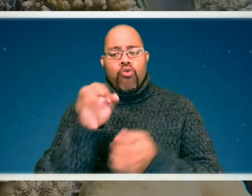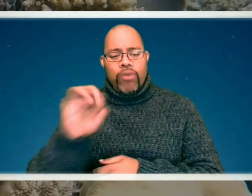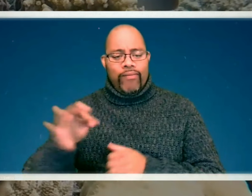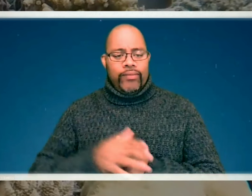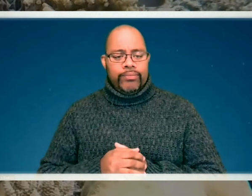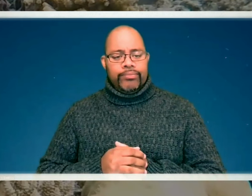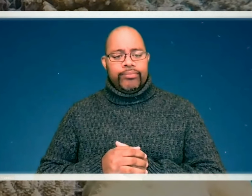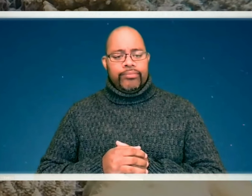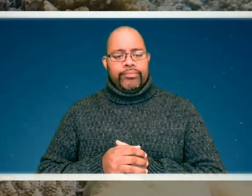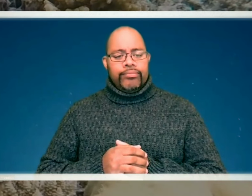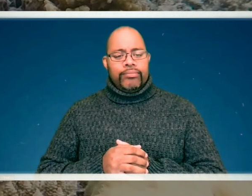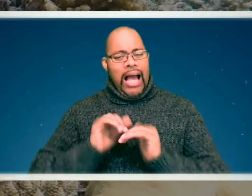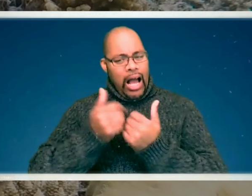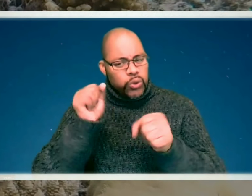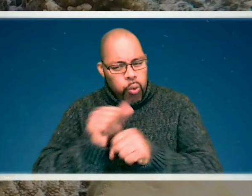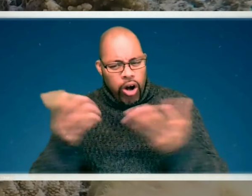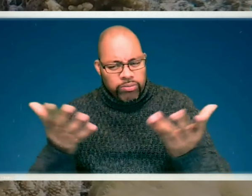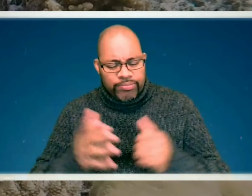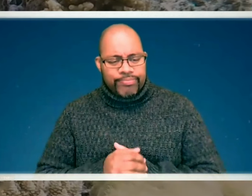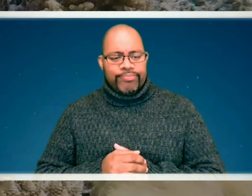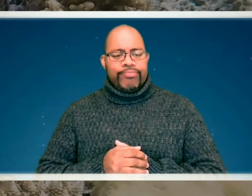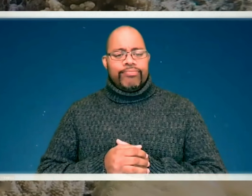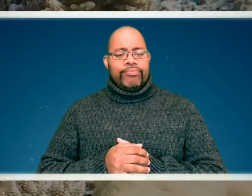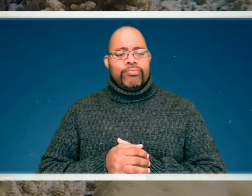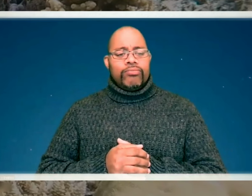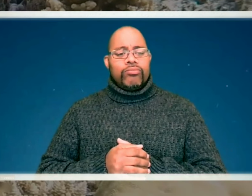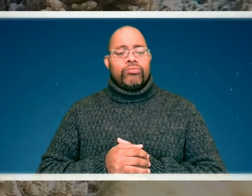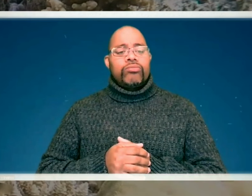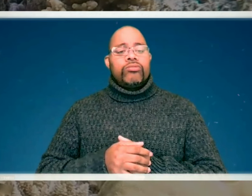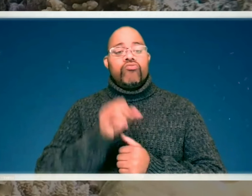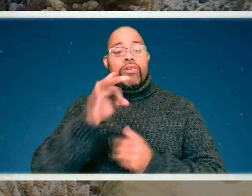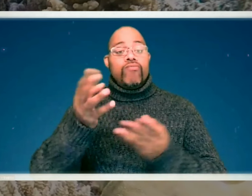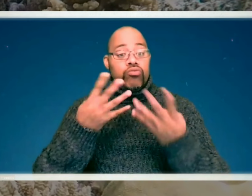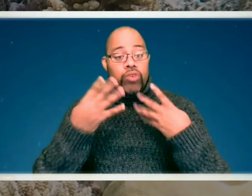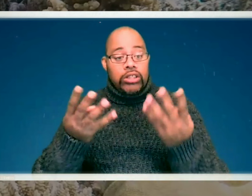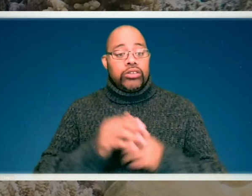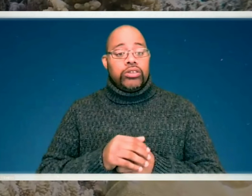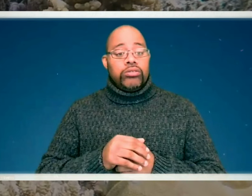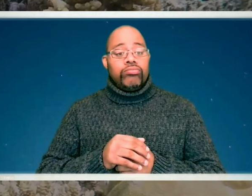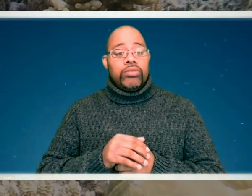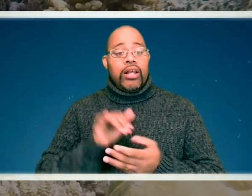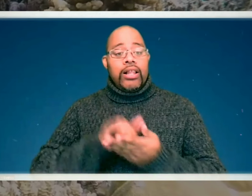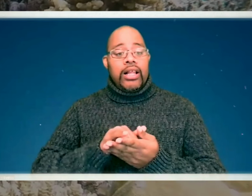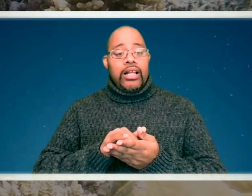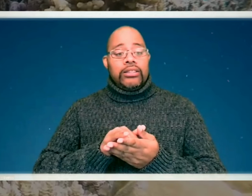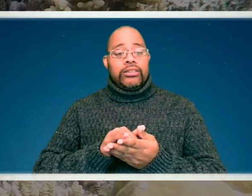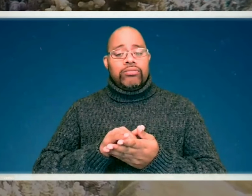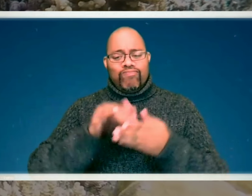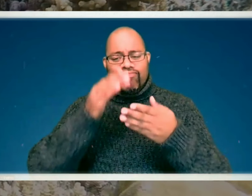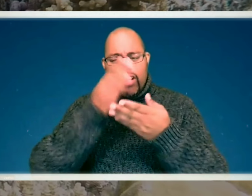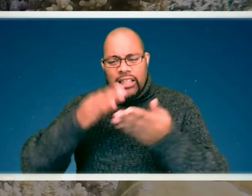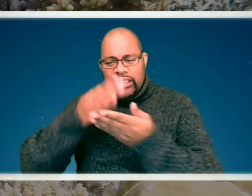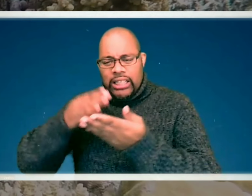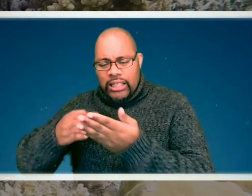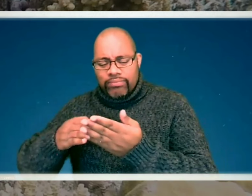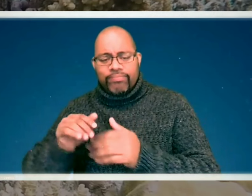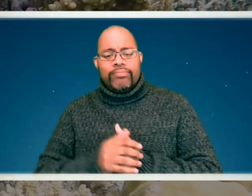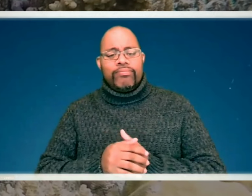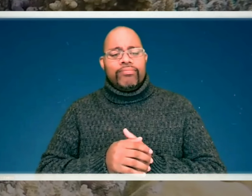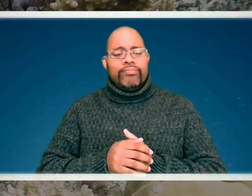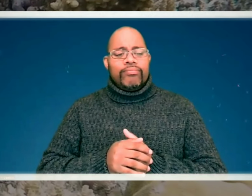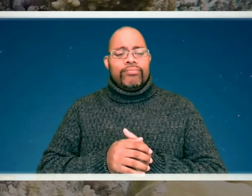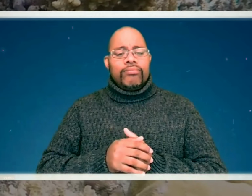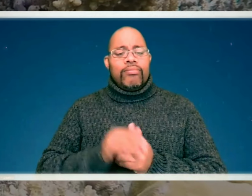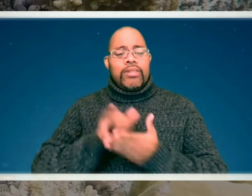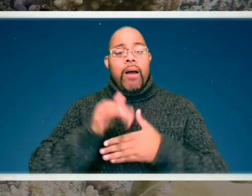So how does it work? Coral reef restoration involves the process of fragmentation of mature corals. So fragmentation is the process or the